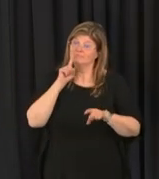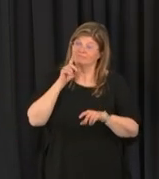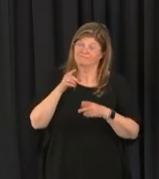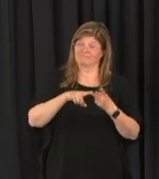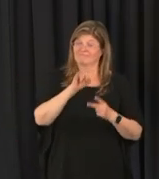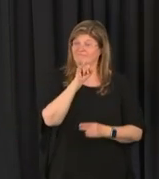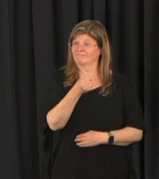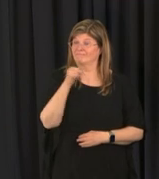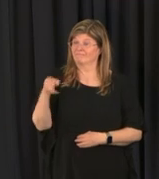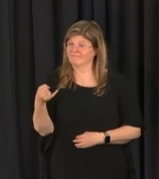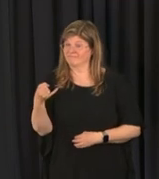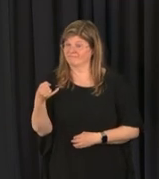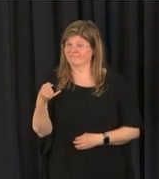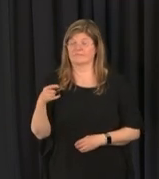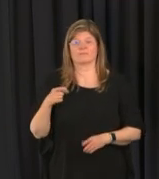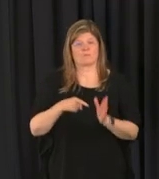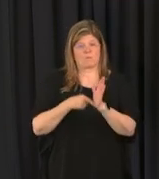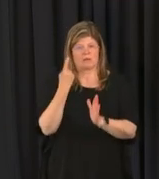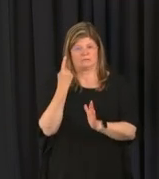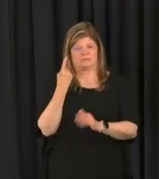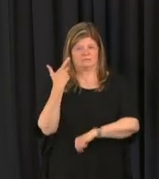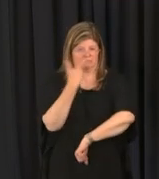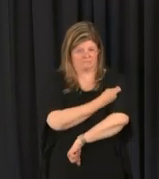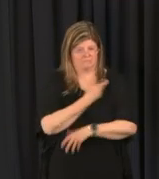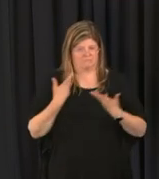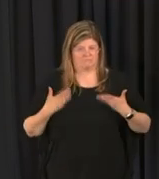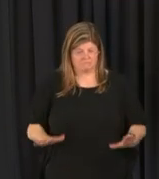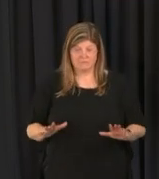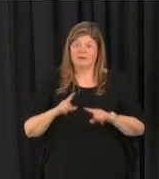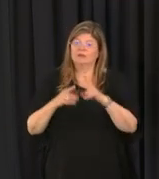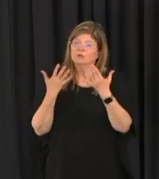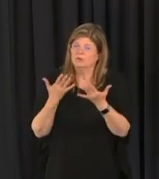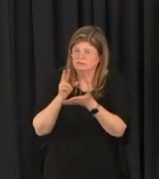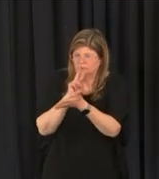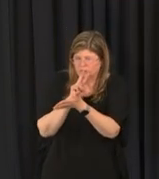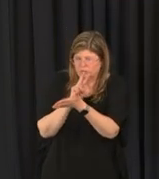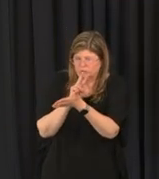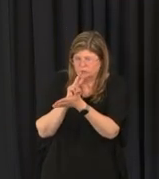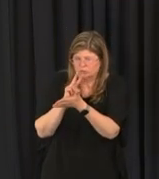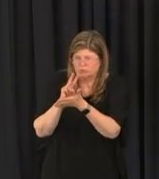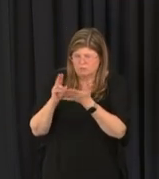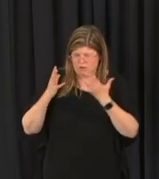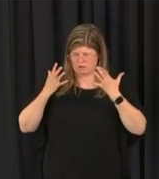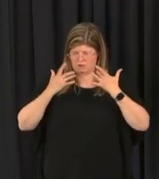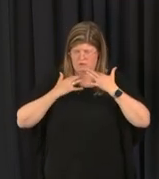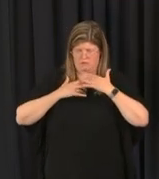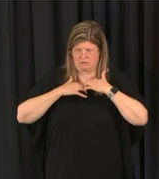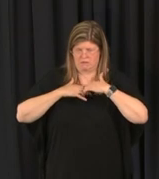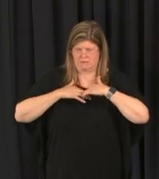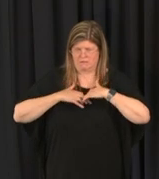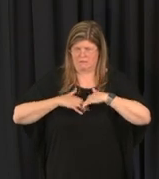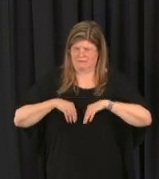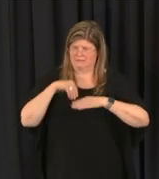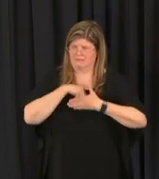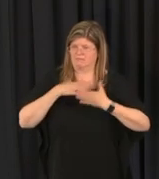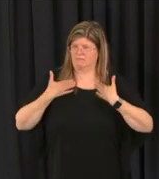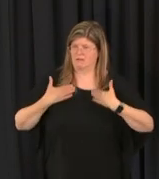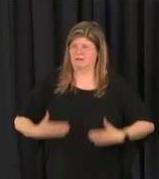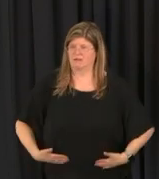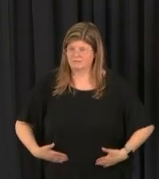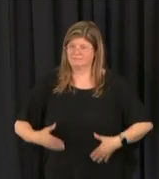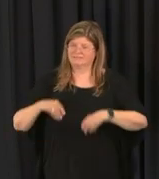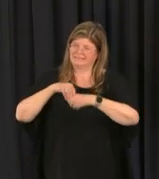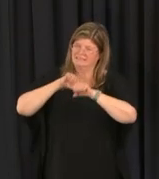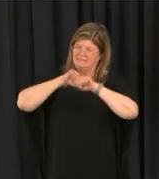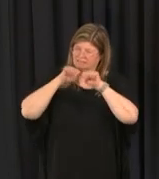to the vaccine and begin to produce antibodies that can protect you from infection in terms of the